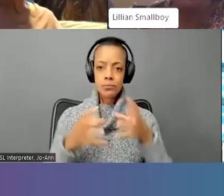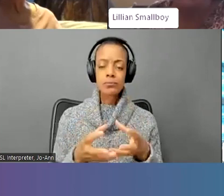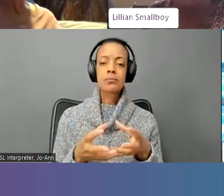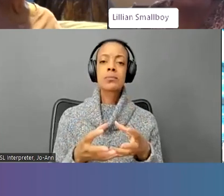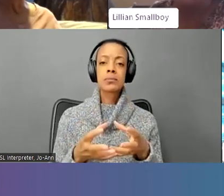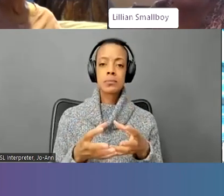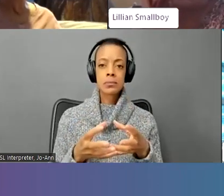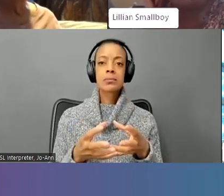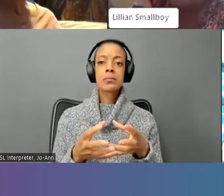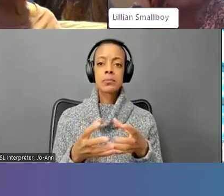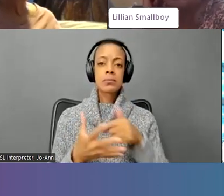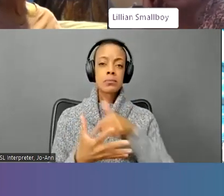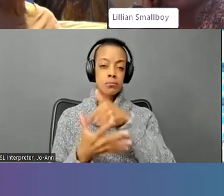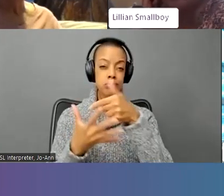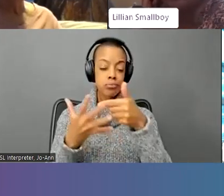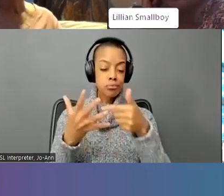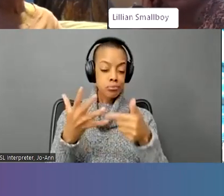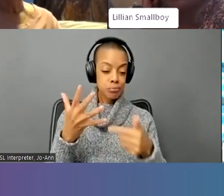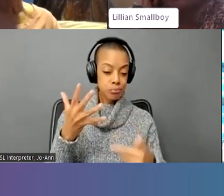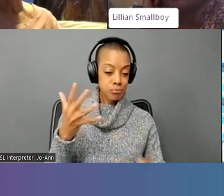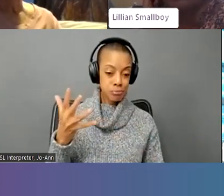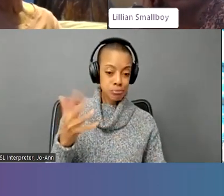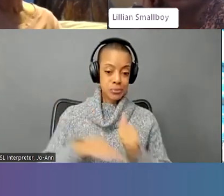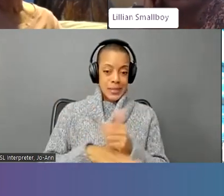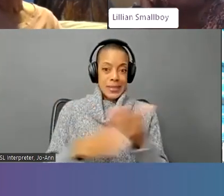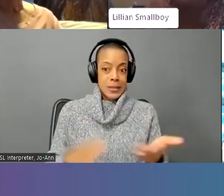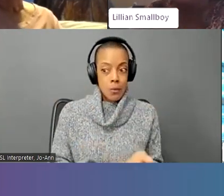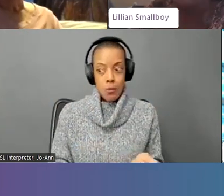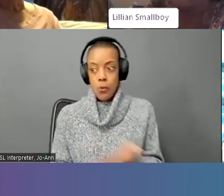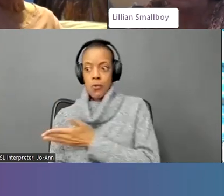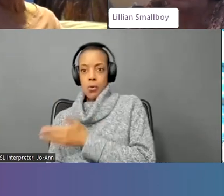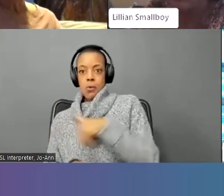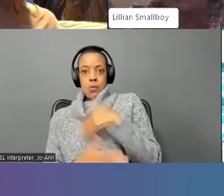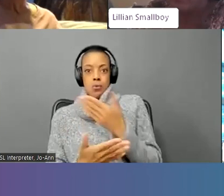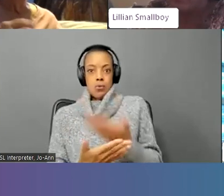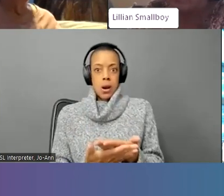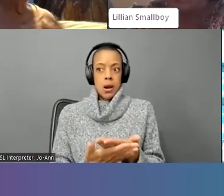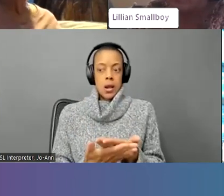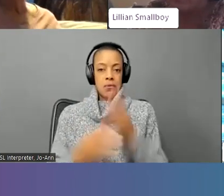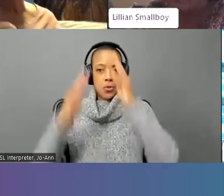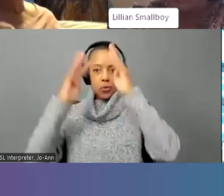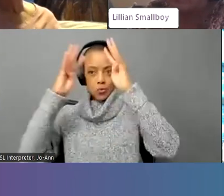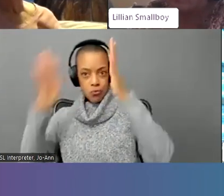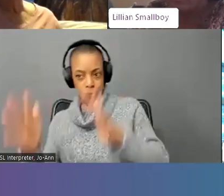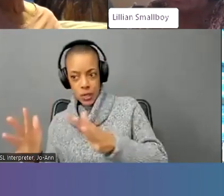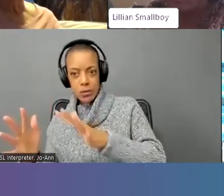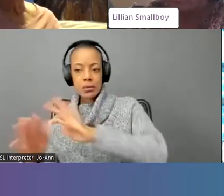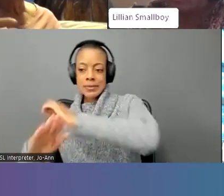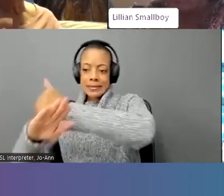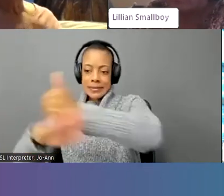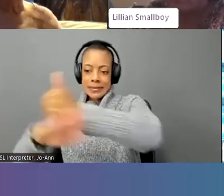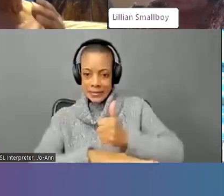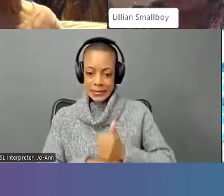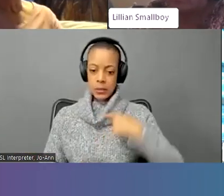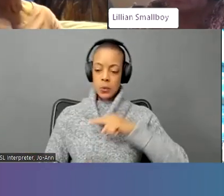the things that are put here before us by the Creator. You know, so we're always working at that to,